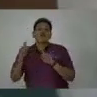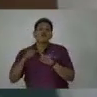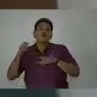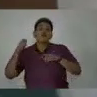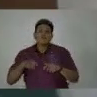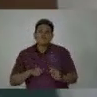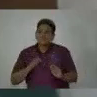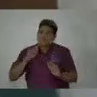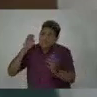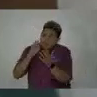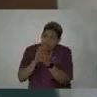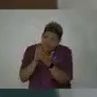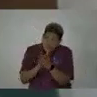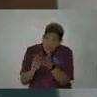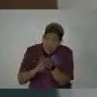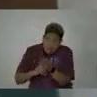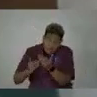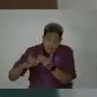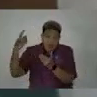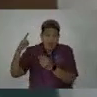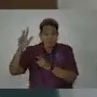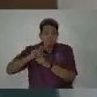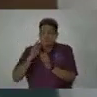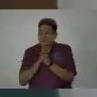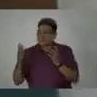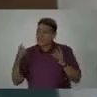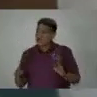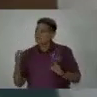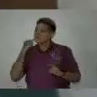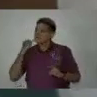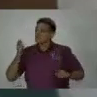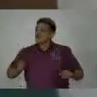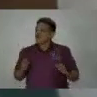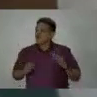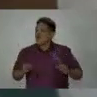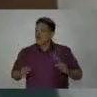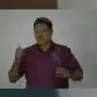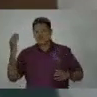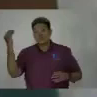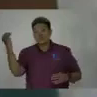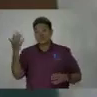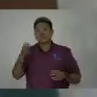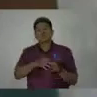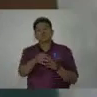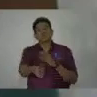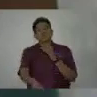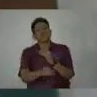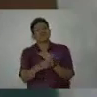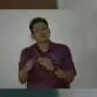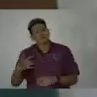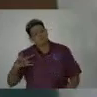the application first arose. End of quote. Even if the court is minded to grant an extension, which at times they